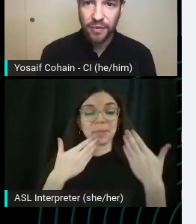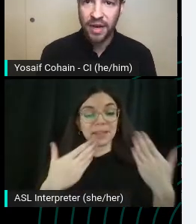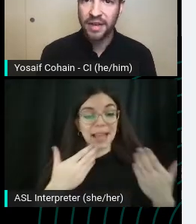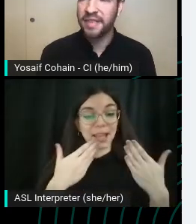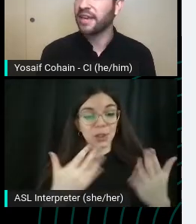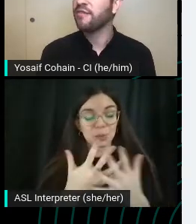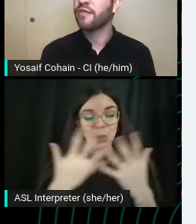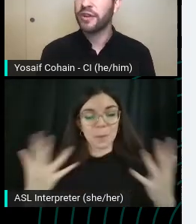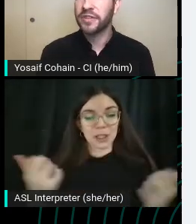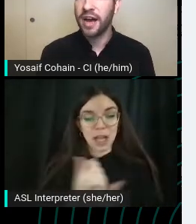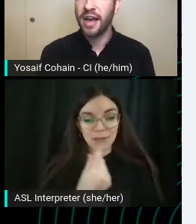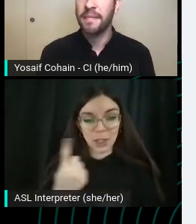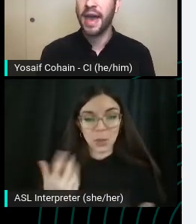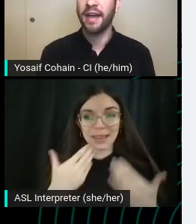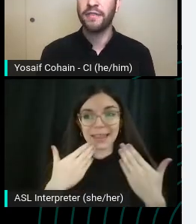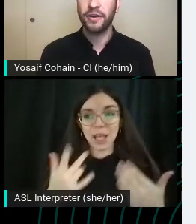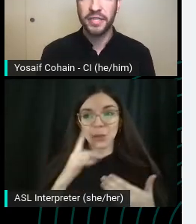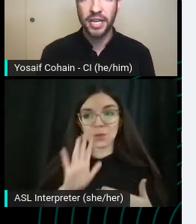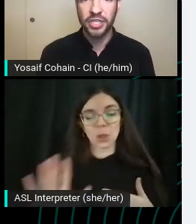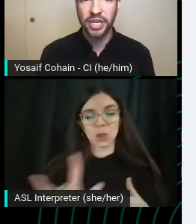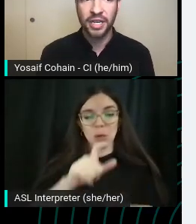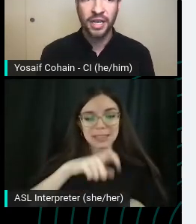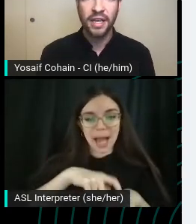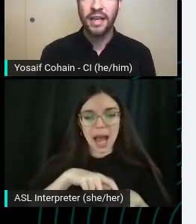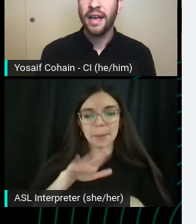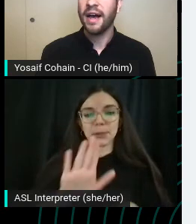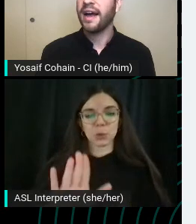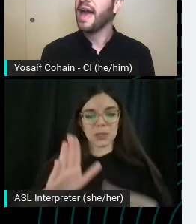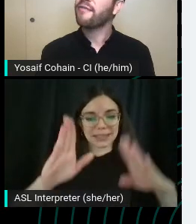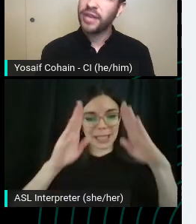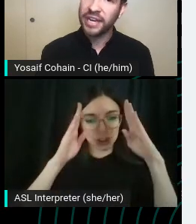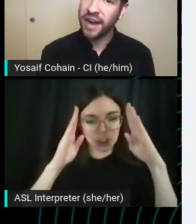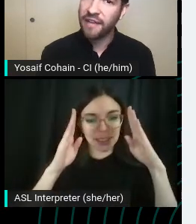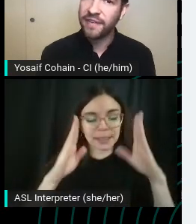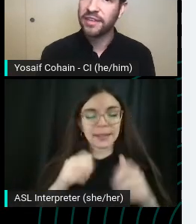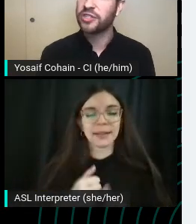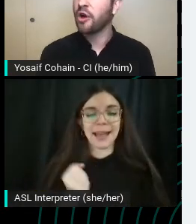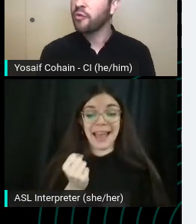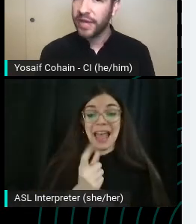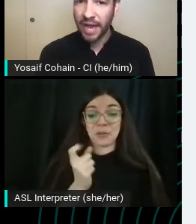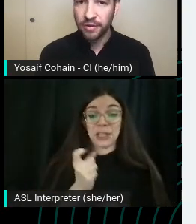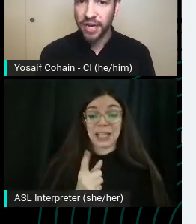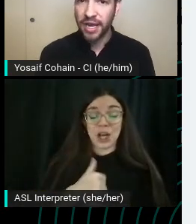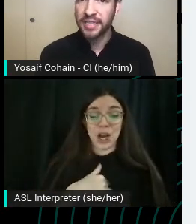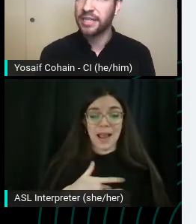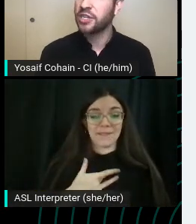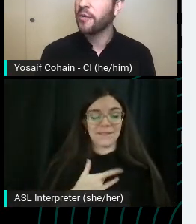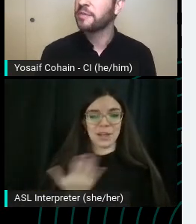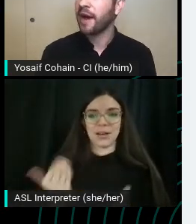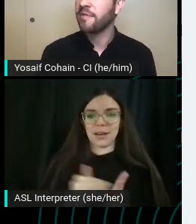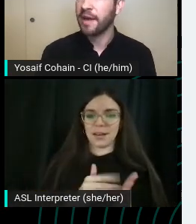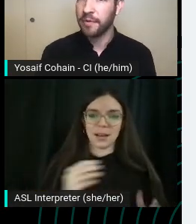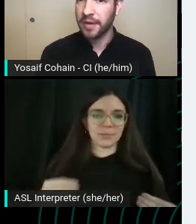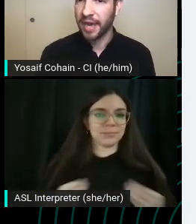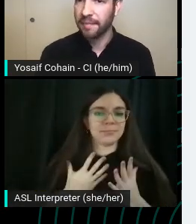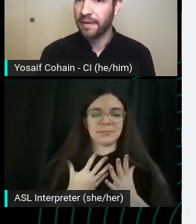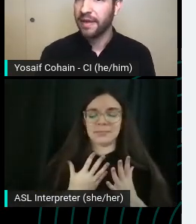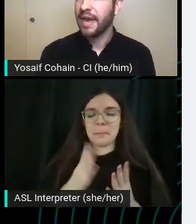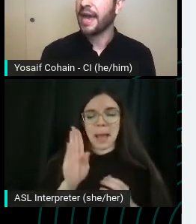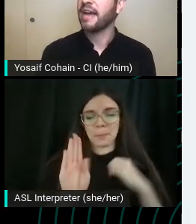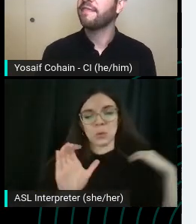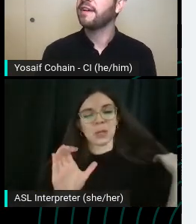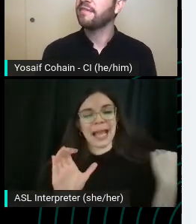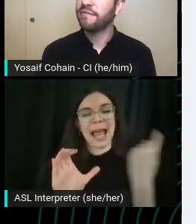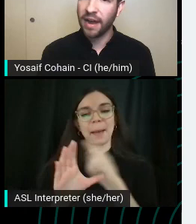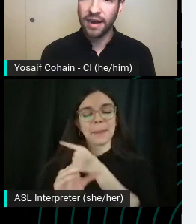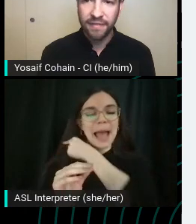much, everyone. Thank you for your time and for your attention. Every year, I feel so re-energized and so inspired by bootcamp,